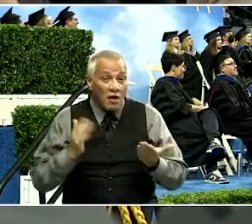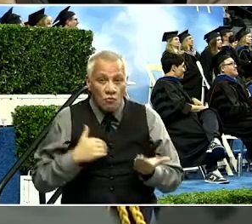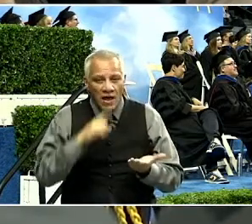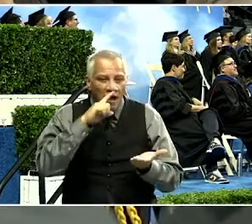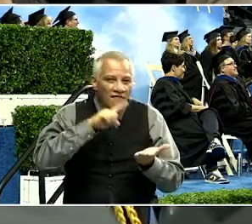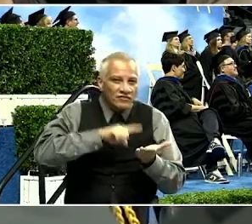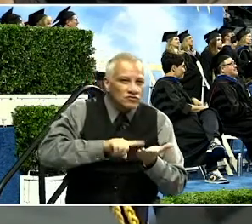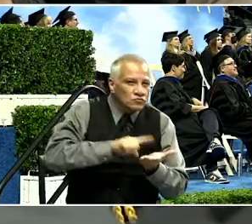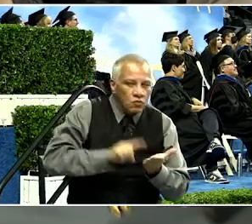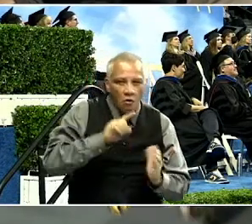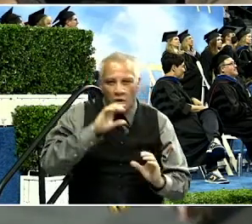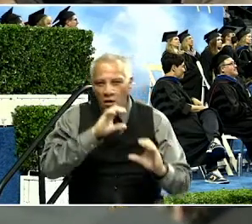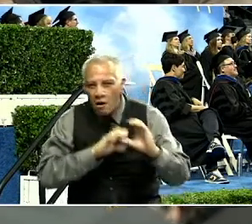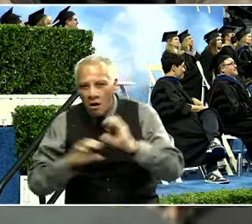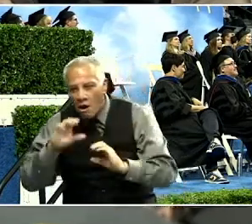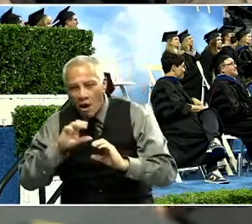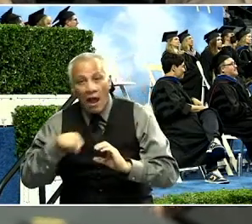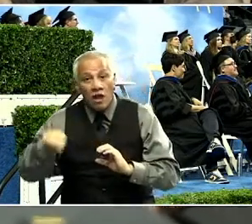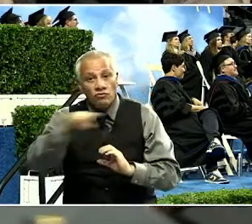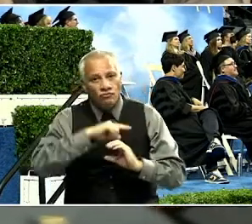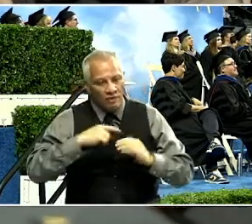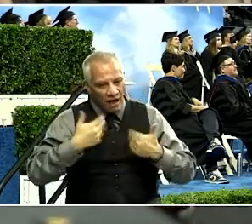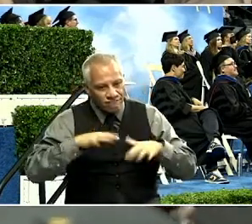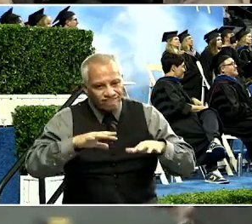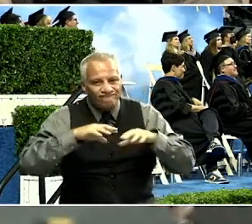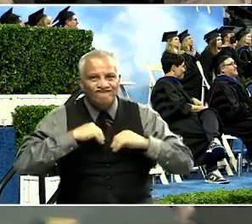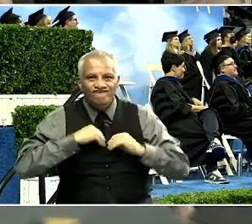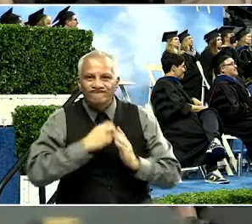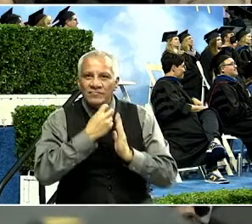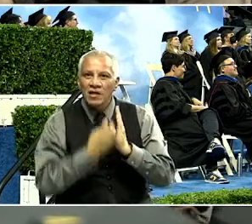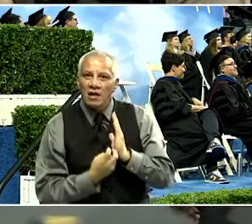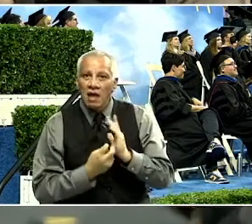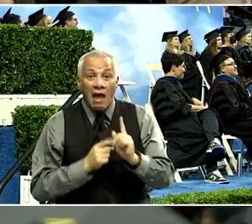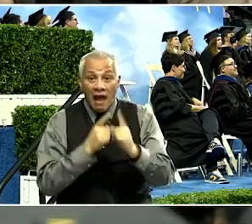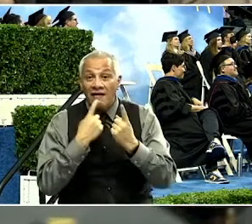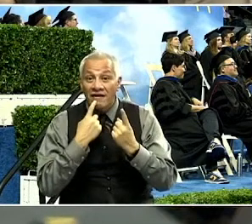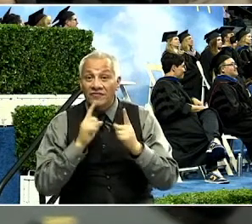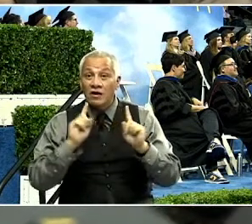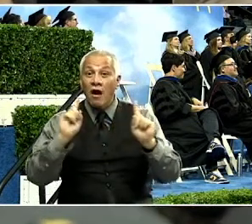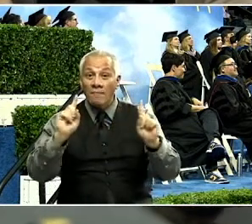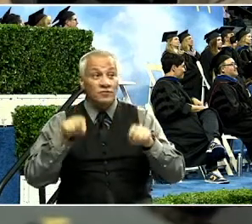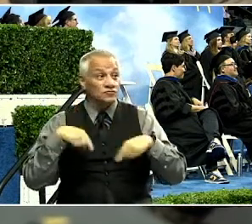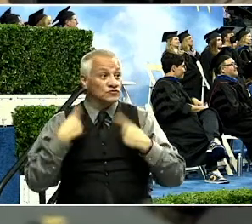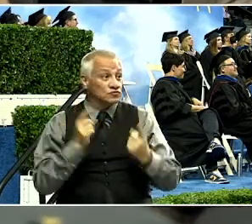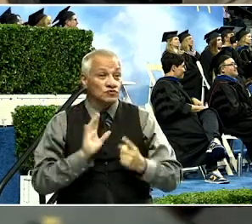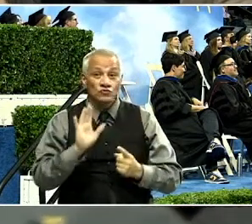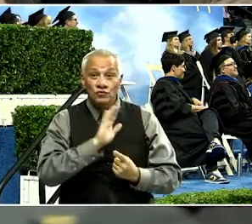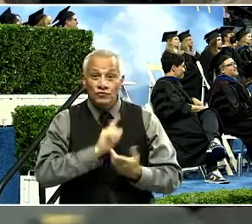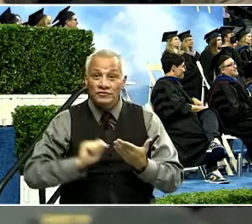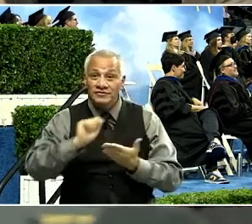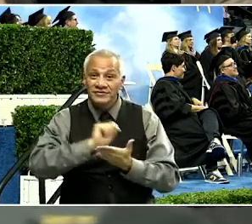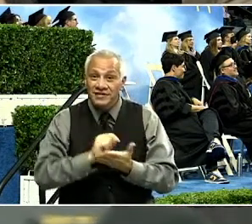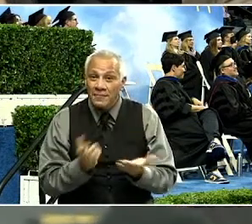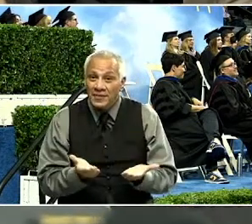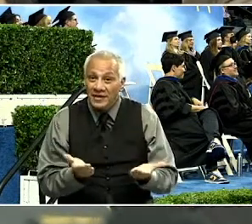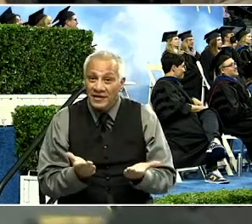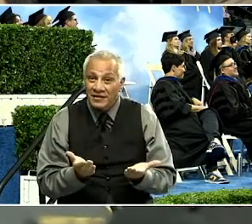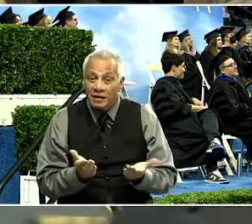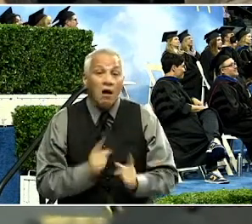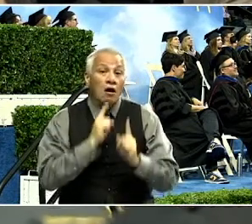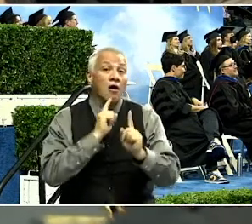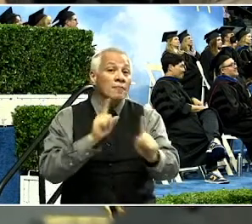which we have explored and you have embraced, have accomplished in this extraordinary time. Accomplishments